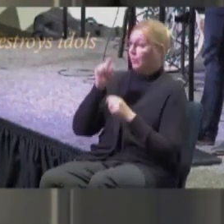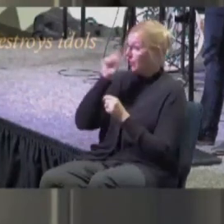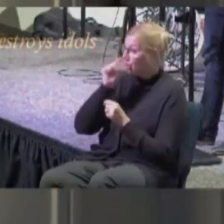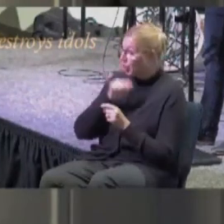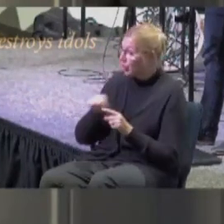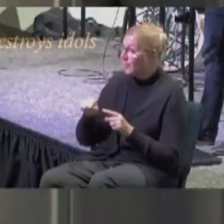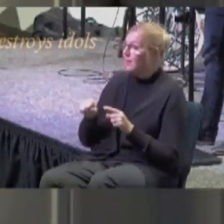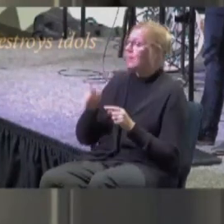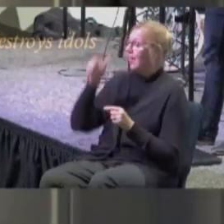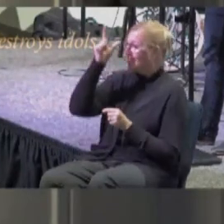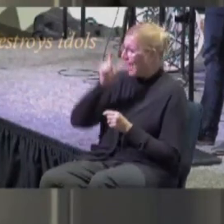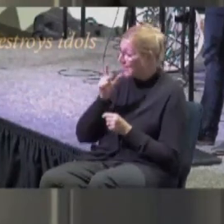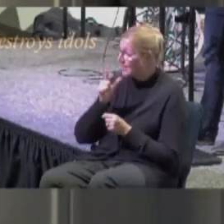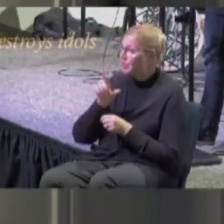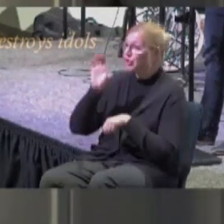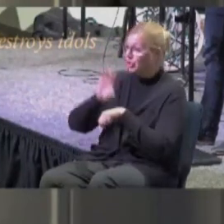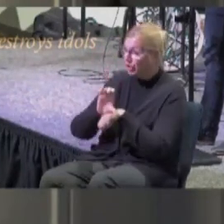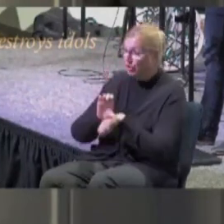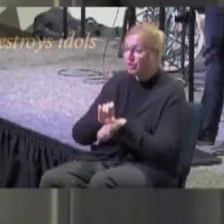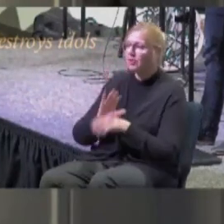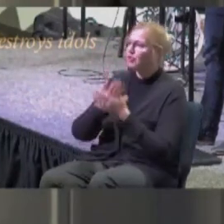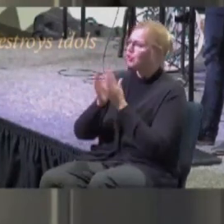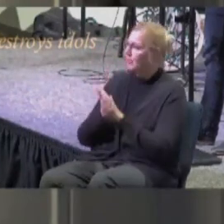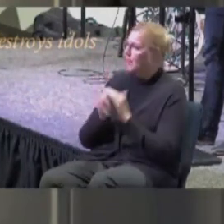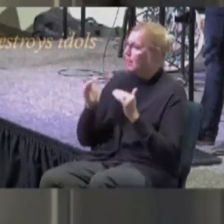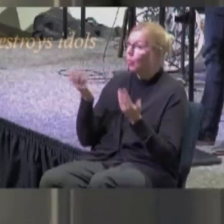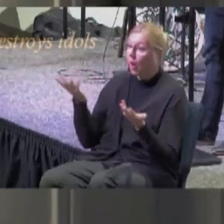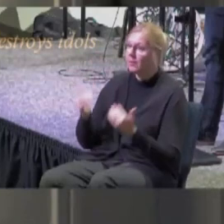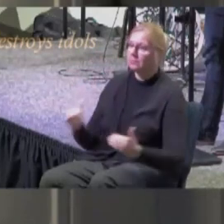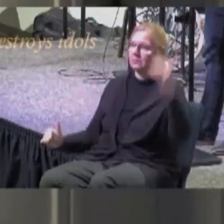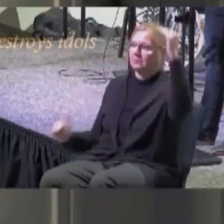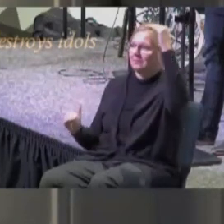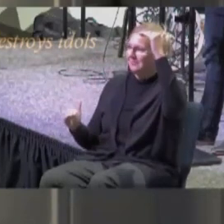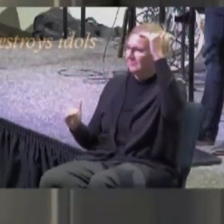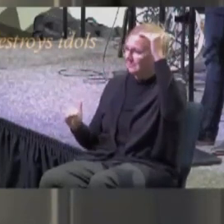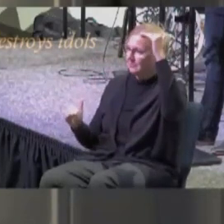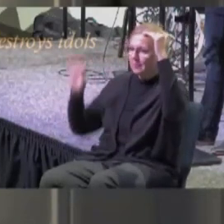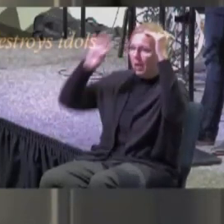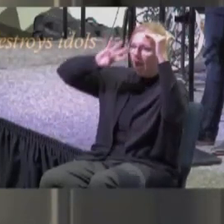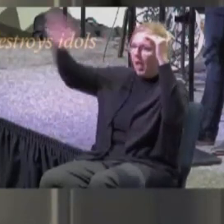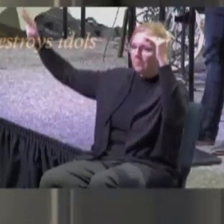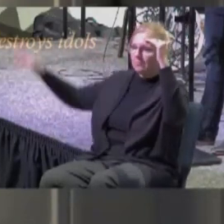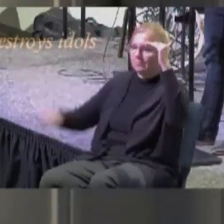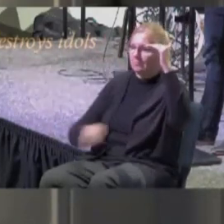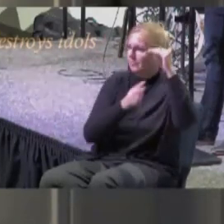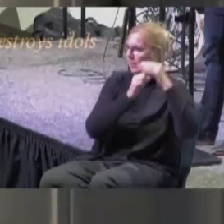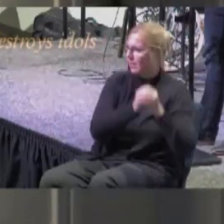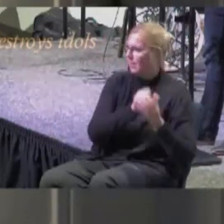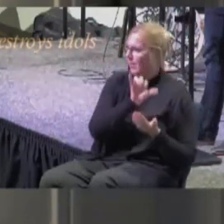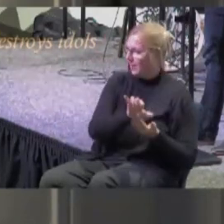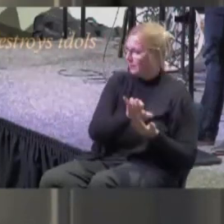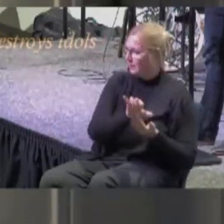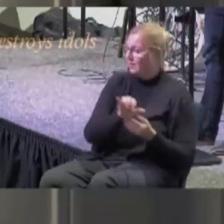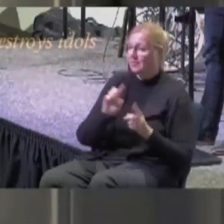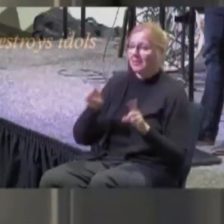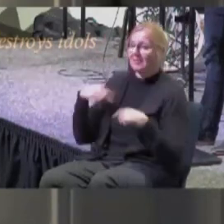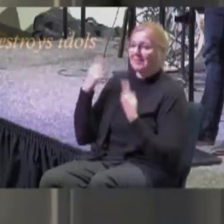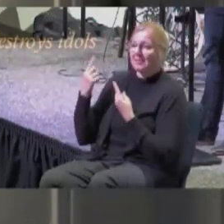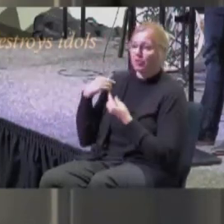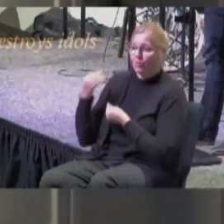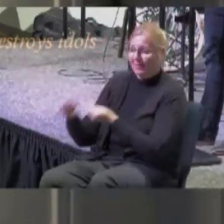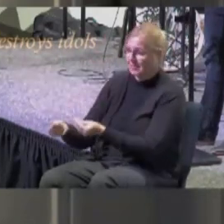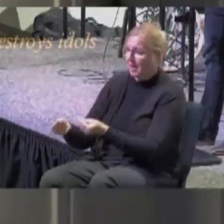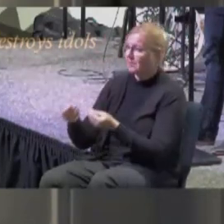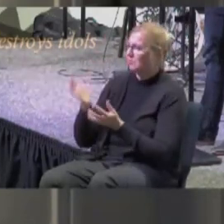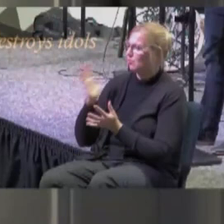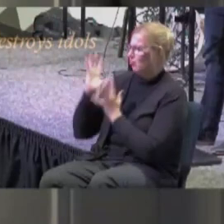Latin, Gutters, and Church Slavonic to become idols themselves. Since the Renaissance, varieties of Latin,